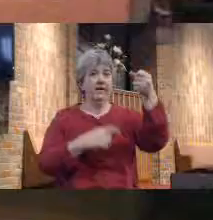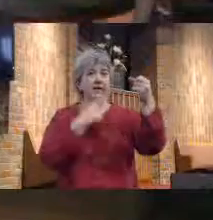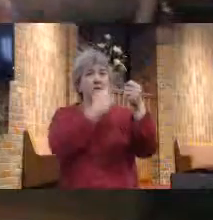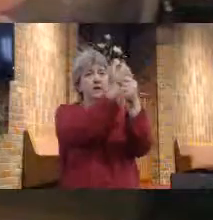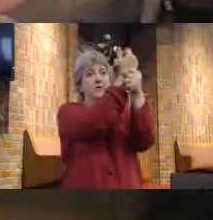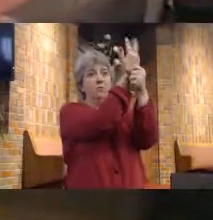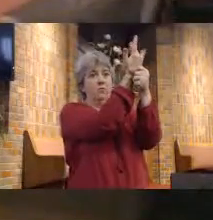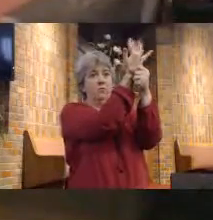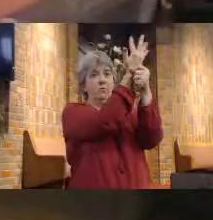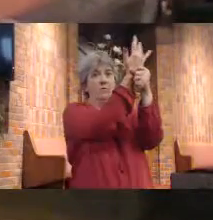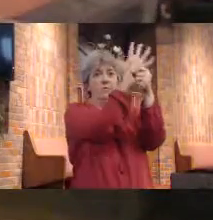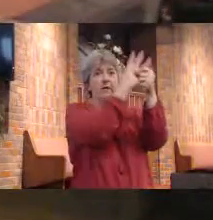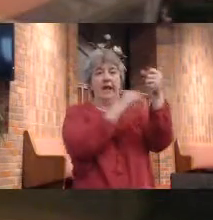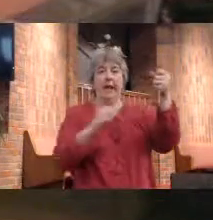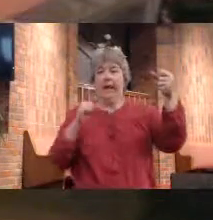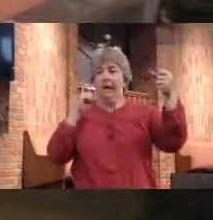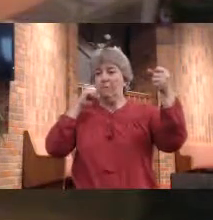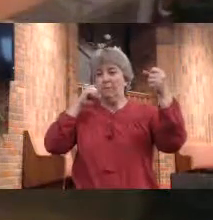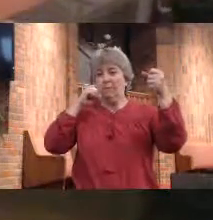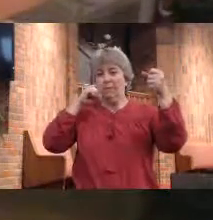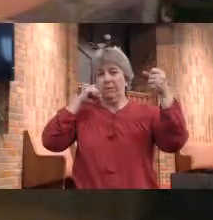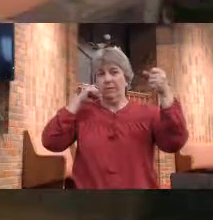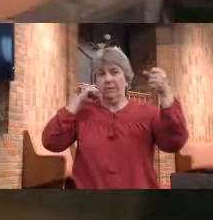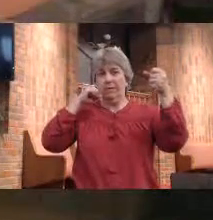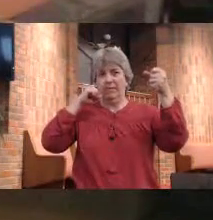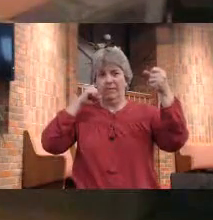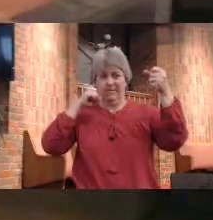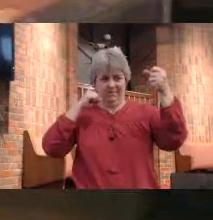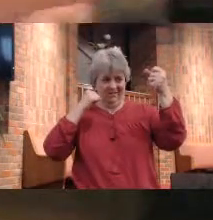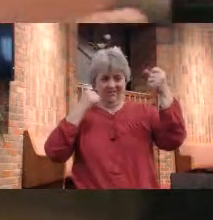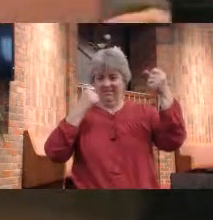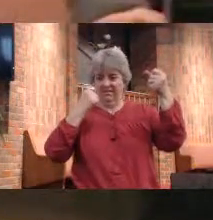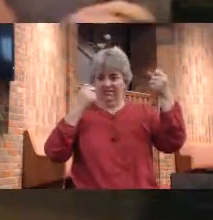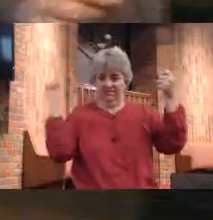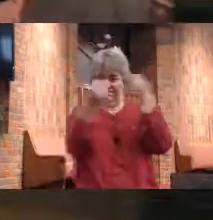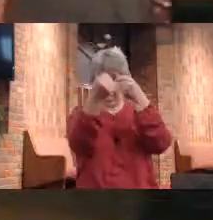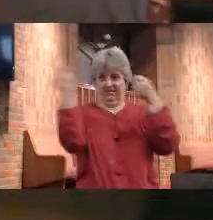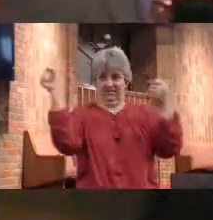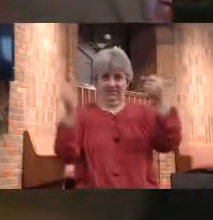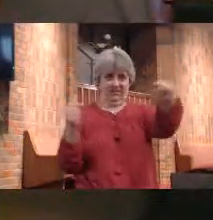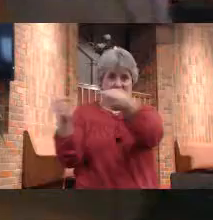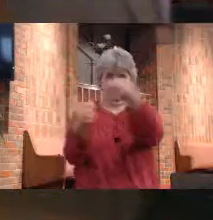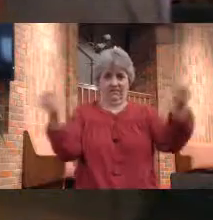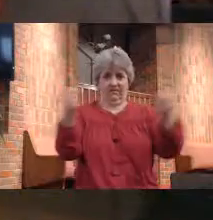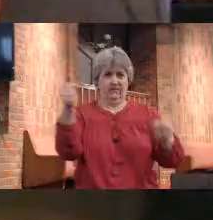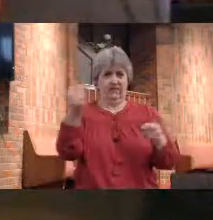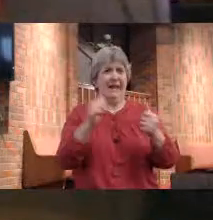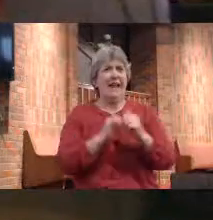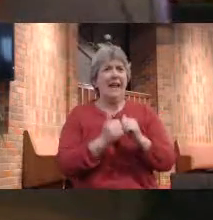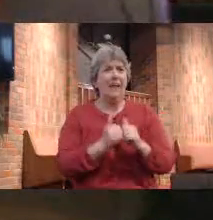other. Now, how do you fight a battle with a torch and a trumpet? You're not going to fight the battle.